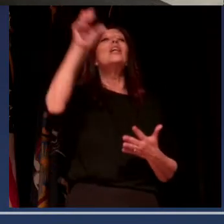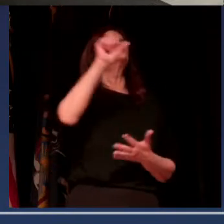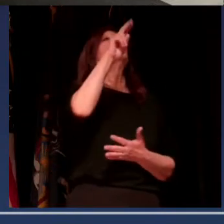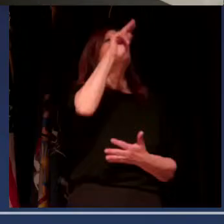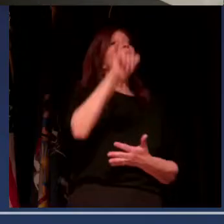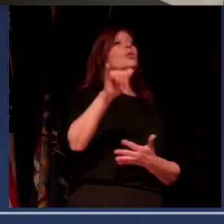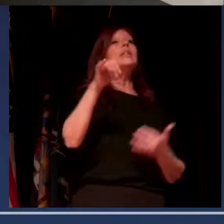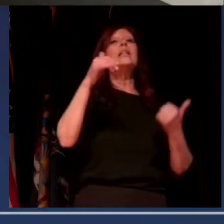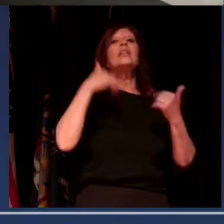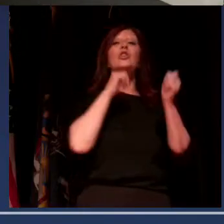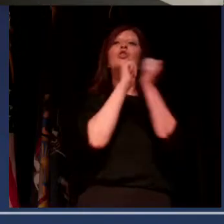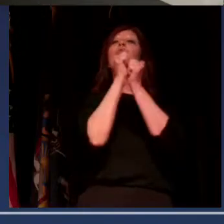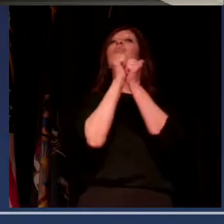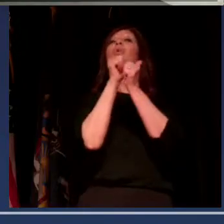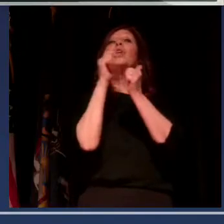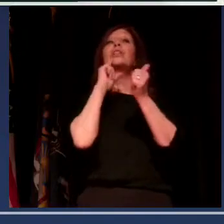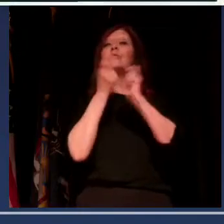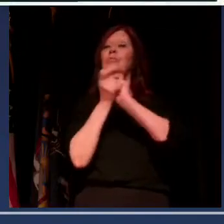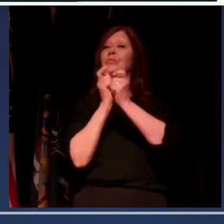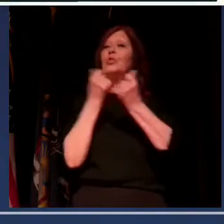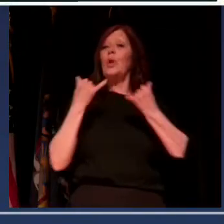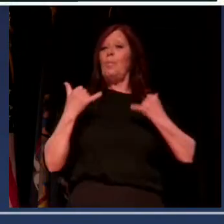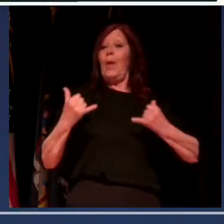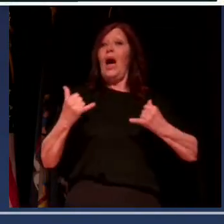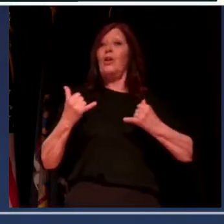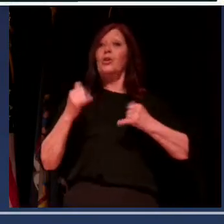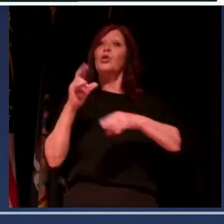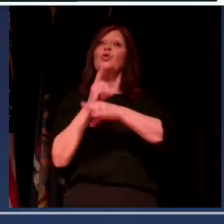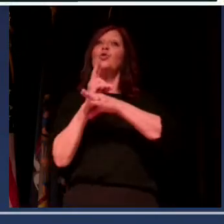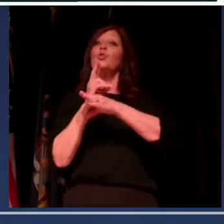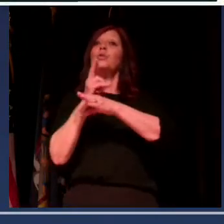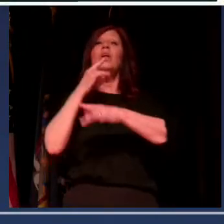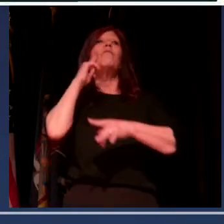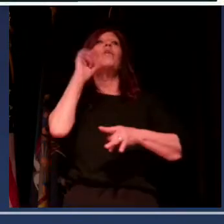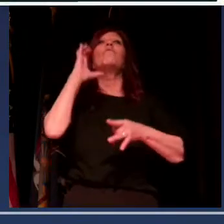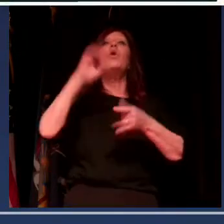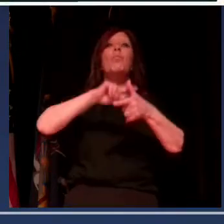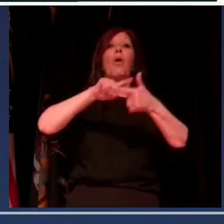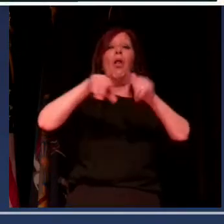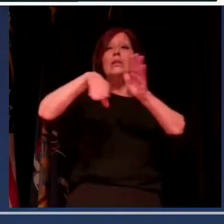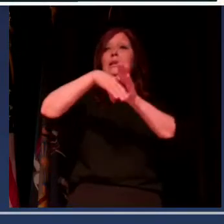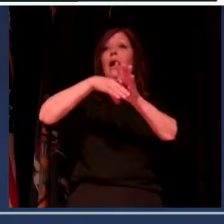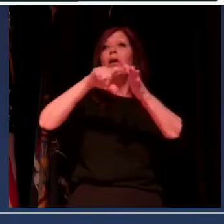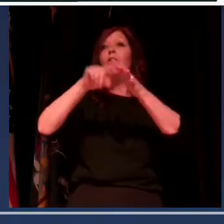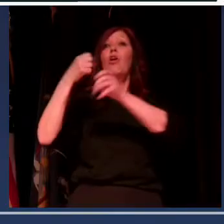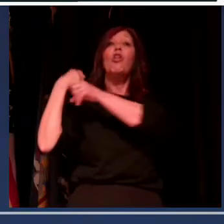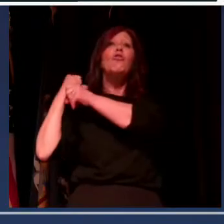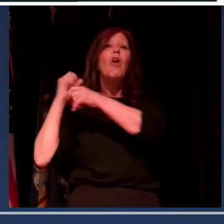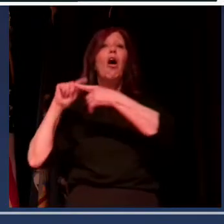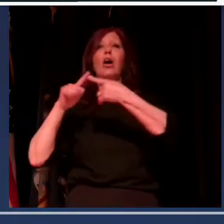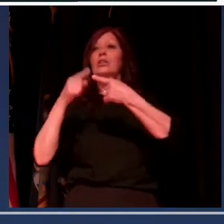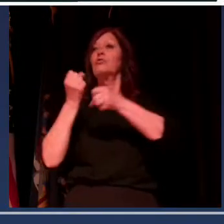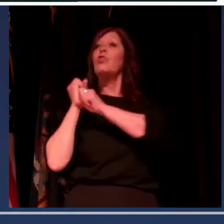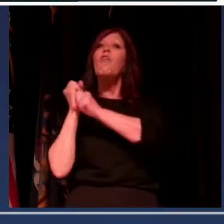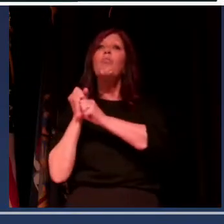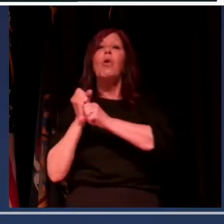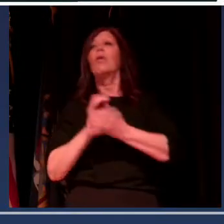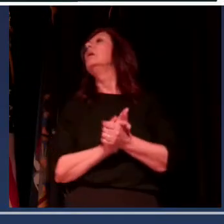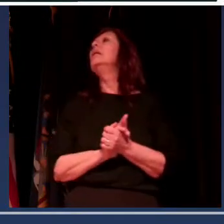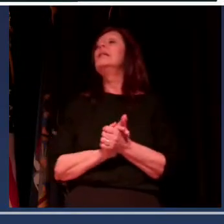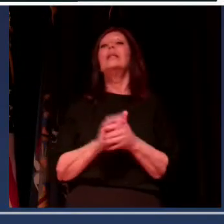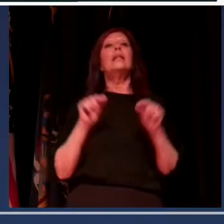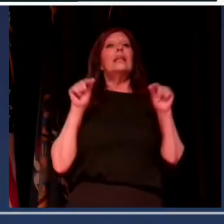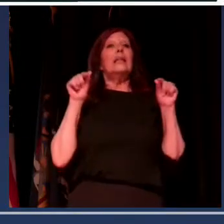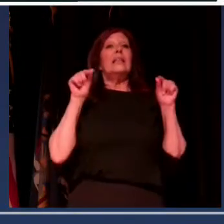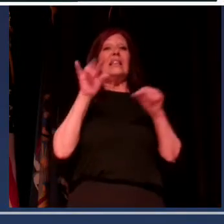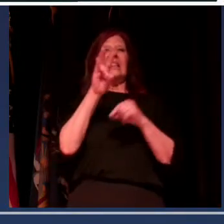old sports fields are being rebuilt into modern multi-use complex for football, soccer, lacrosse, and softball. This